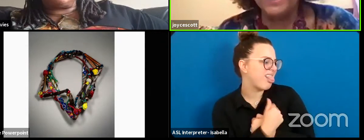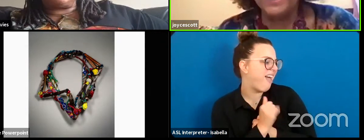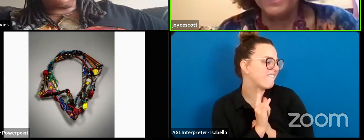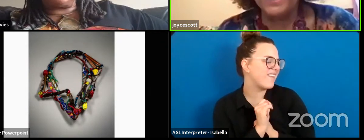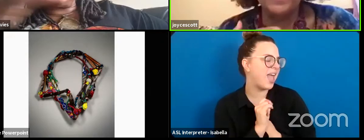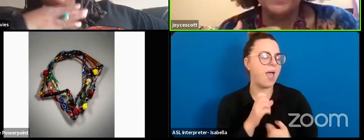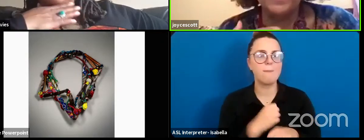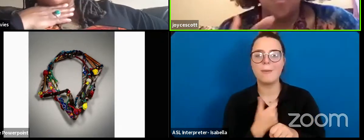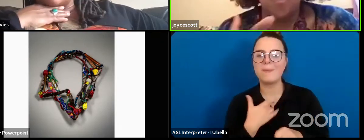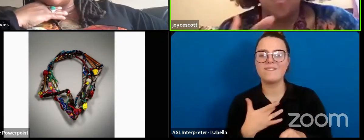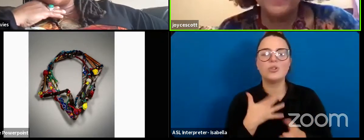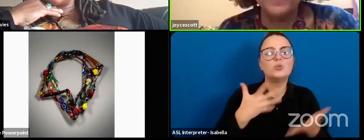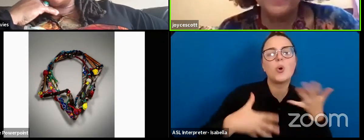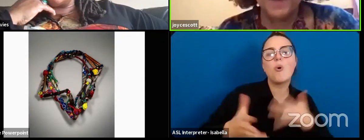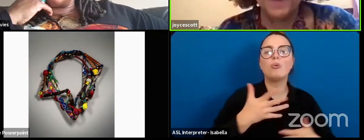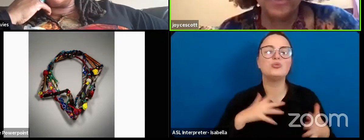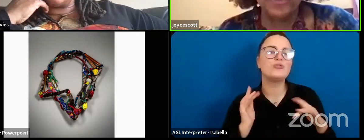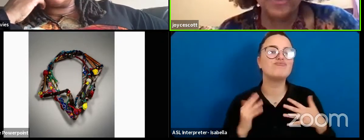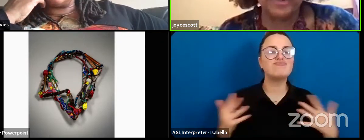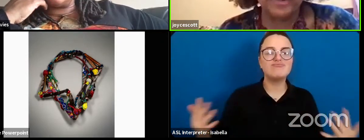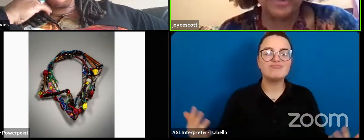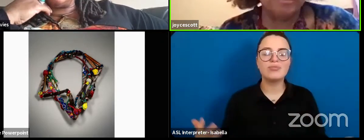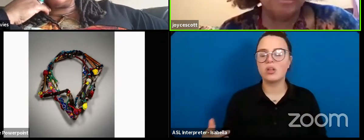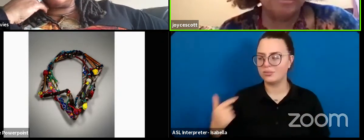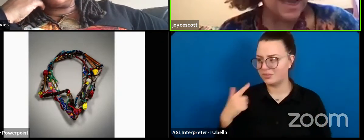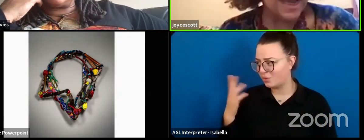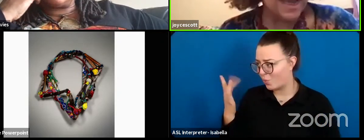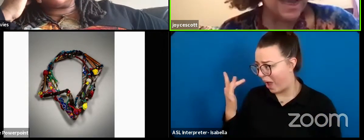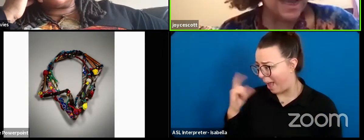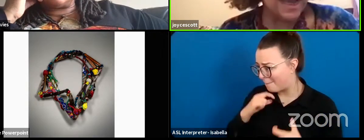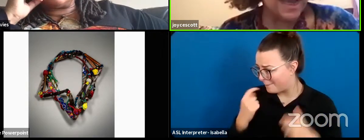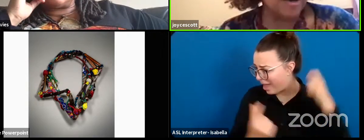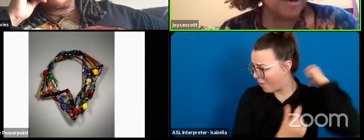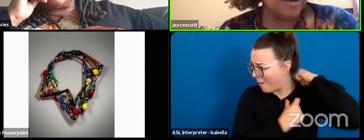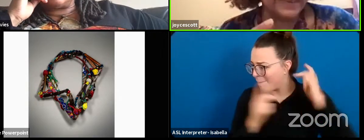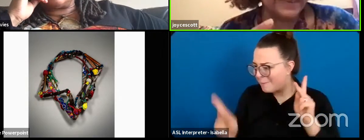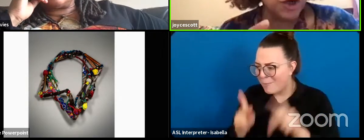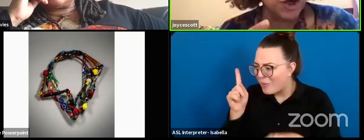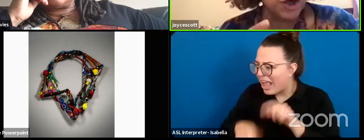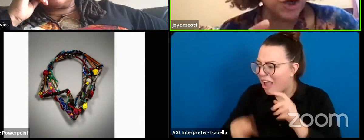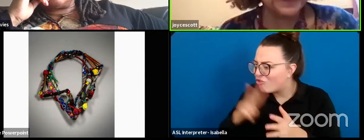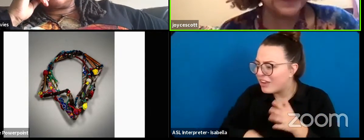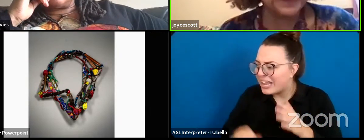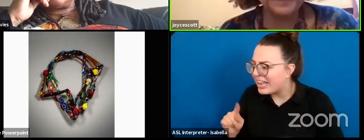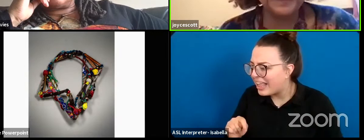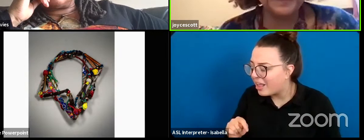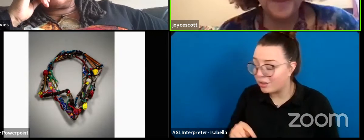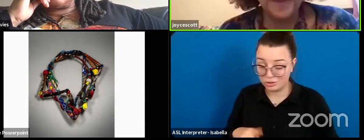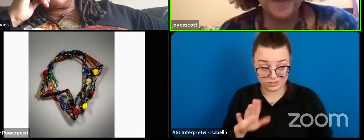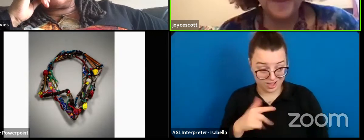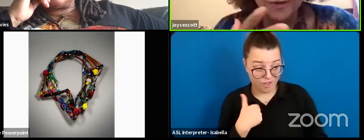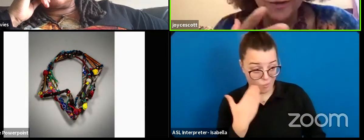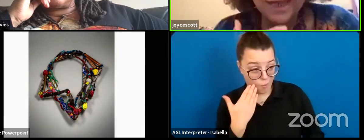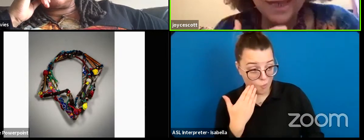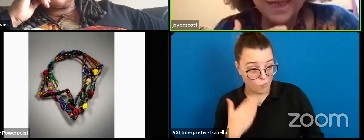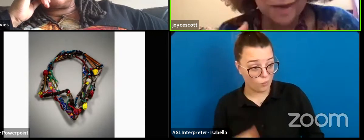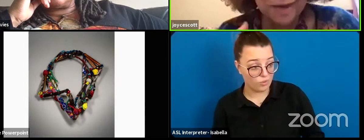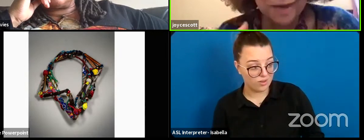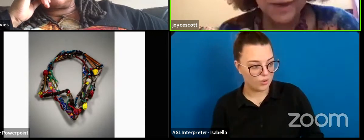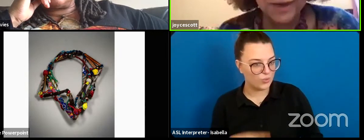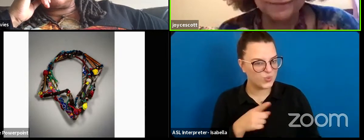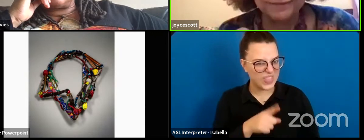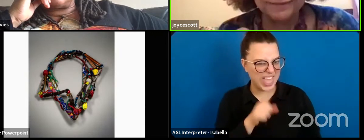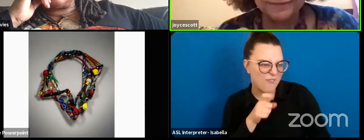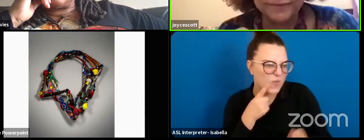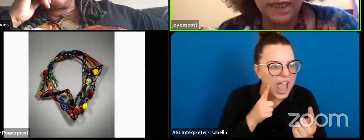it made her. I said, so why is it backwards? People are gonna have trouble reading it. She said, I know. So they get all up